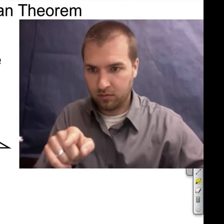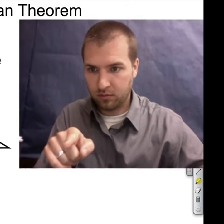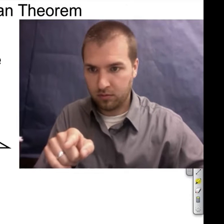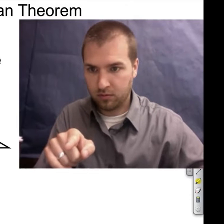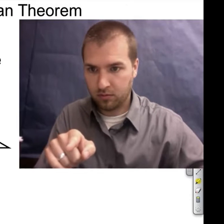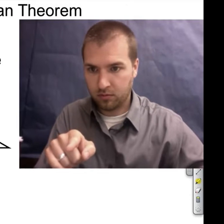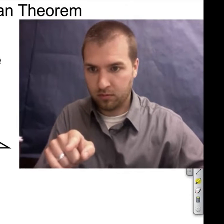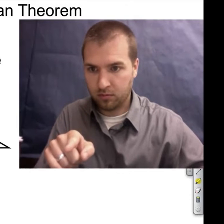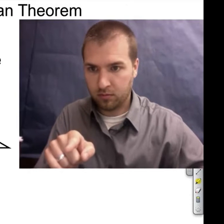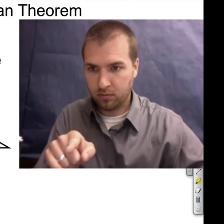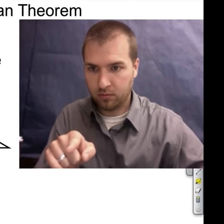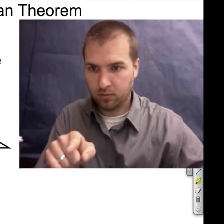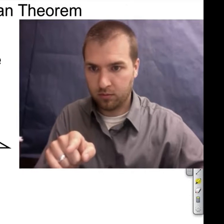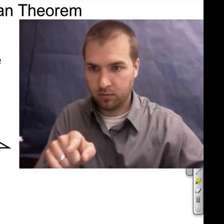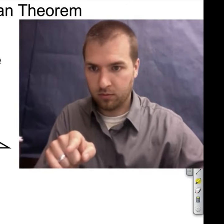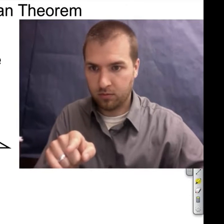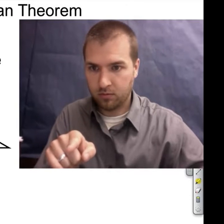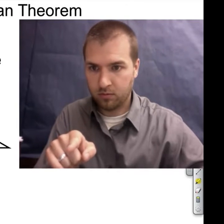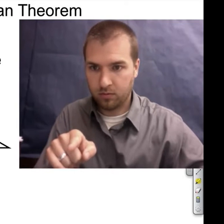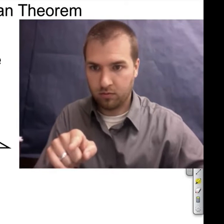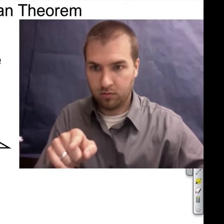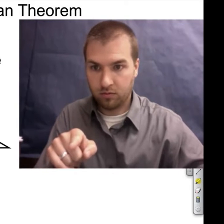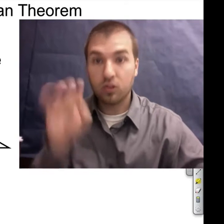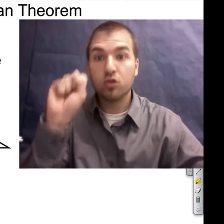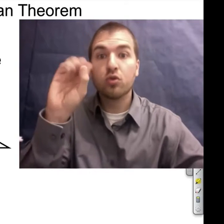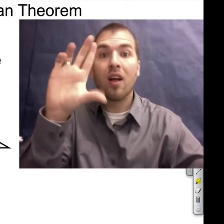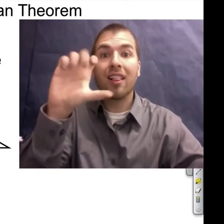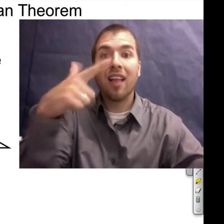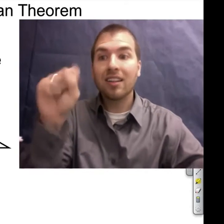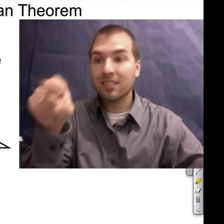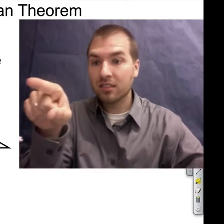here. So this is the 90-degree.